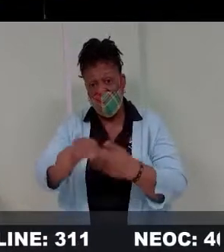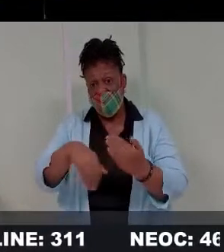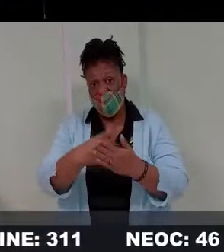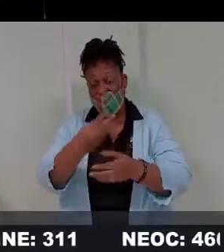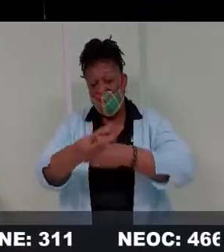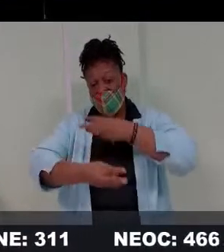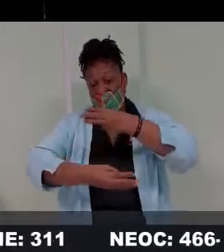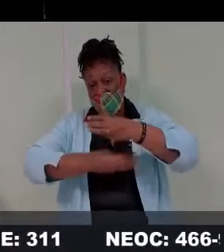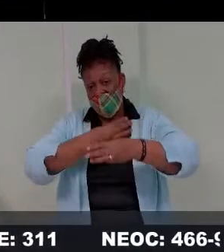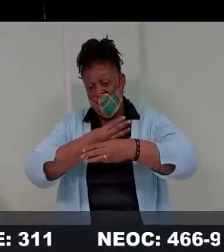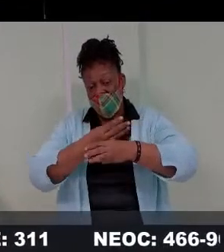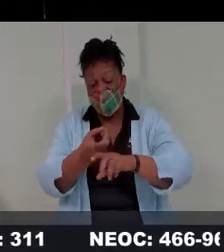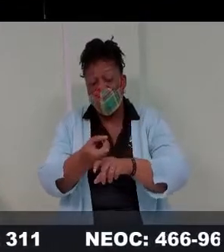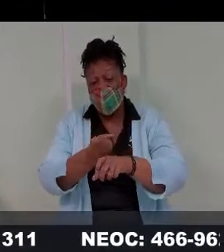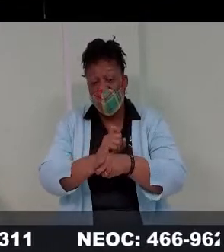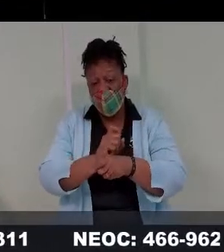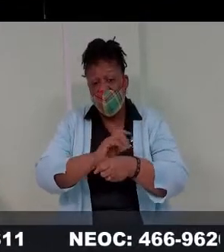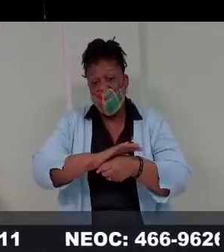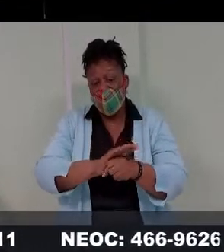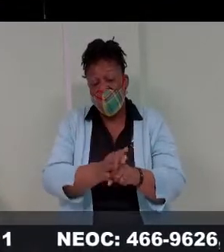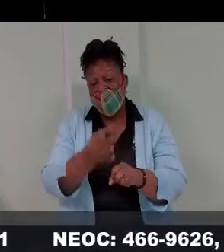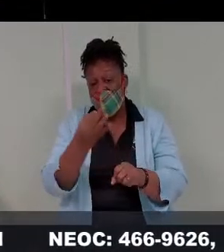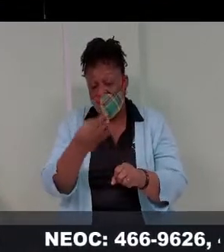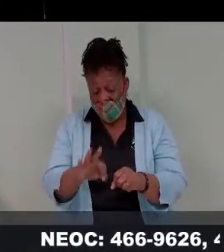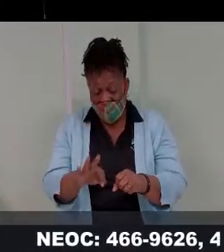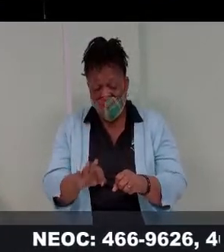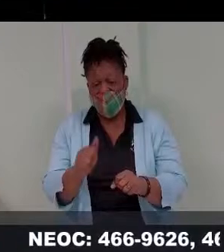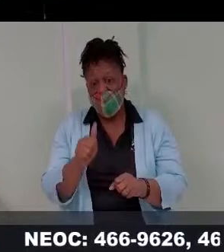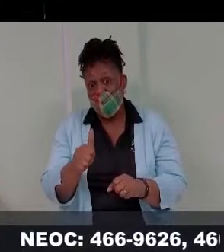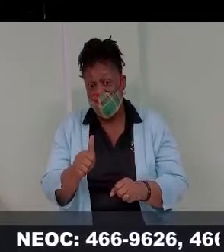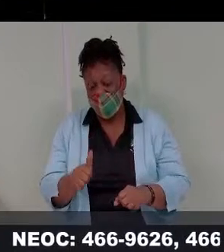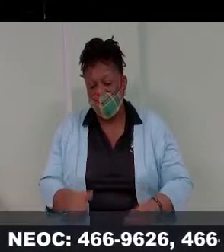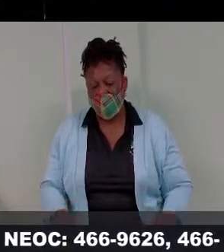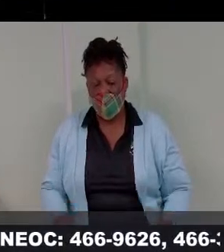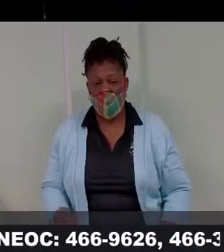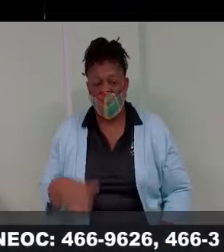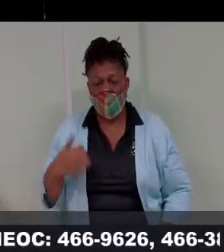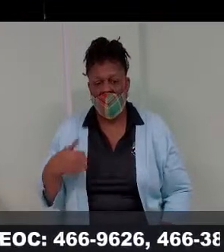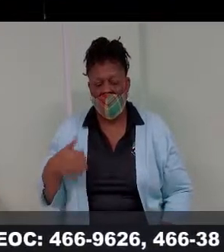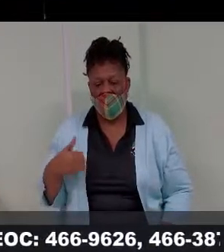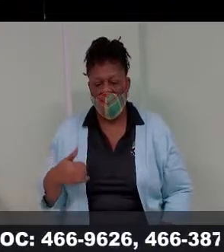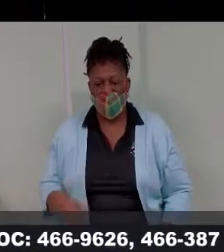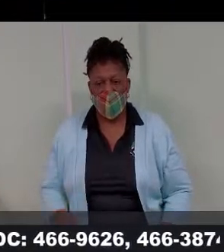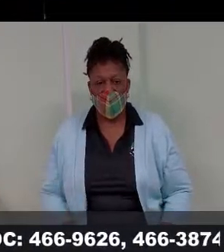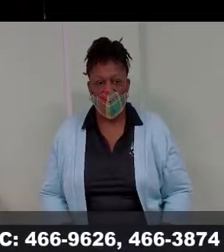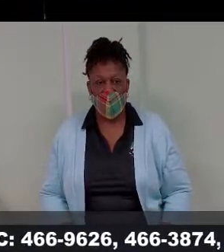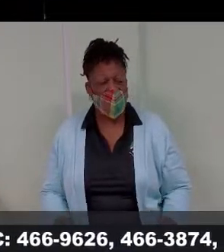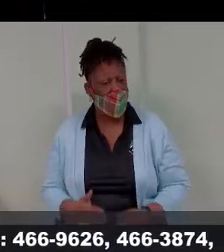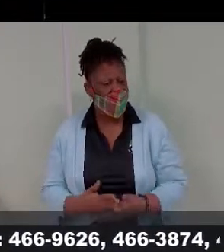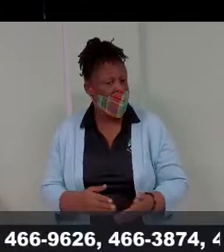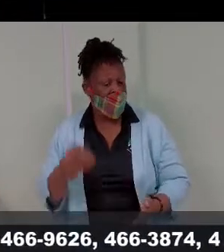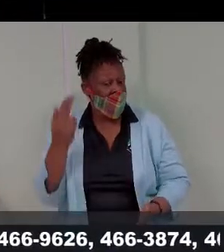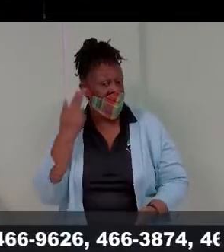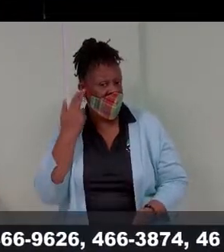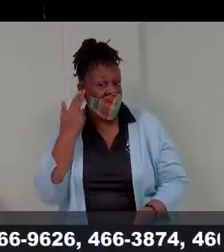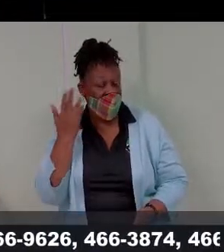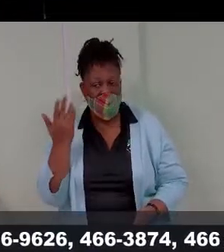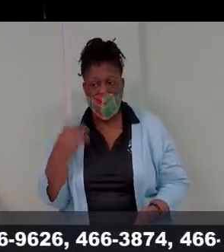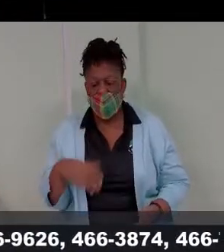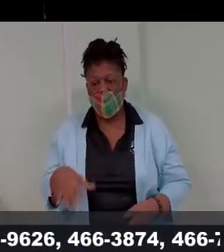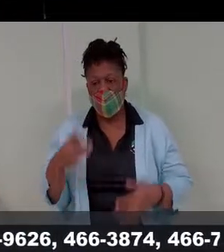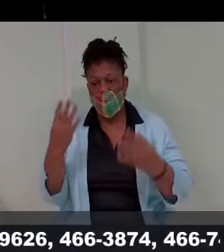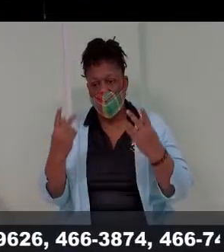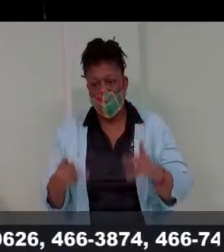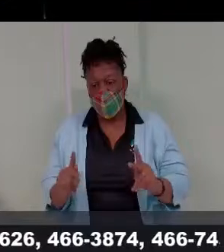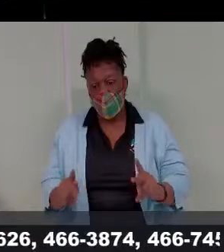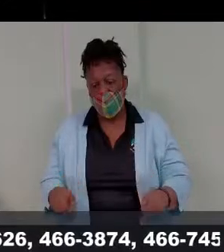But sometimes what we do not hear is the depression, the